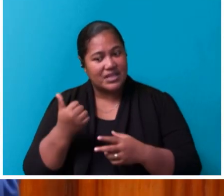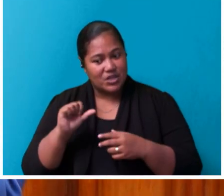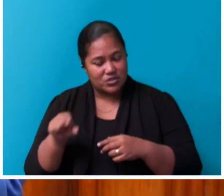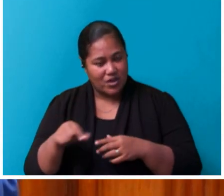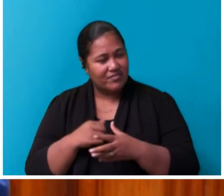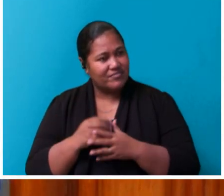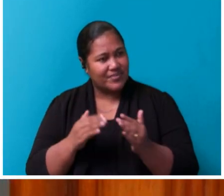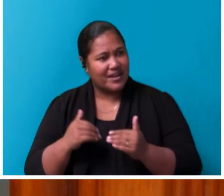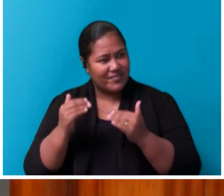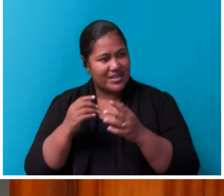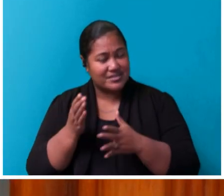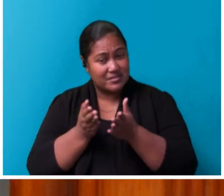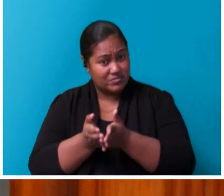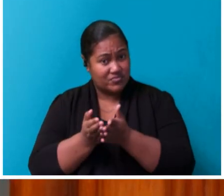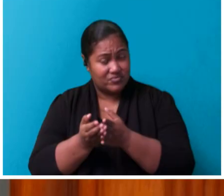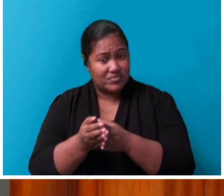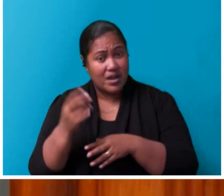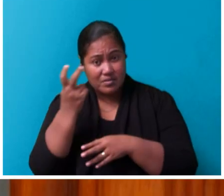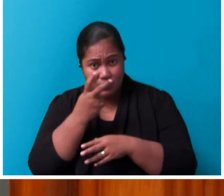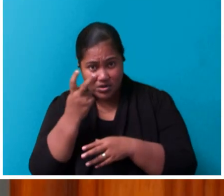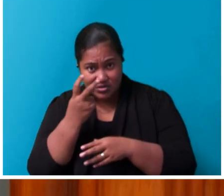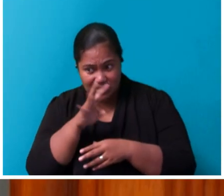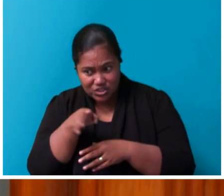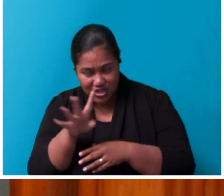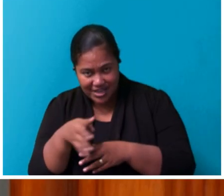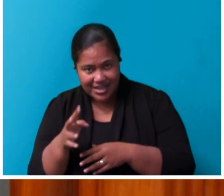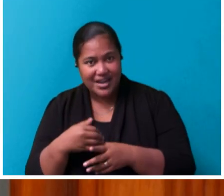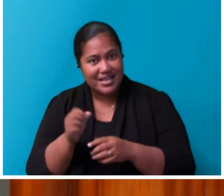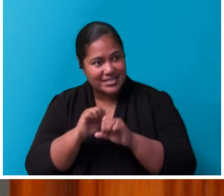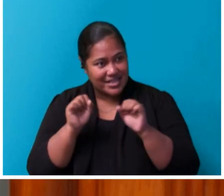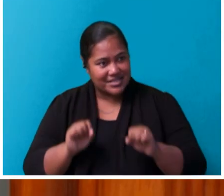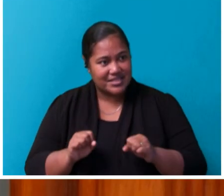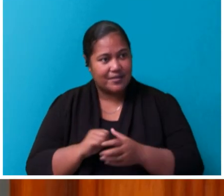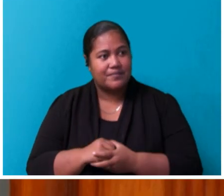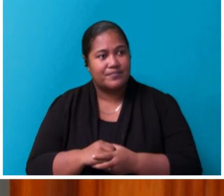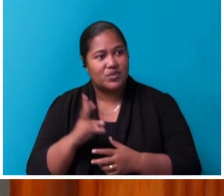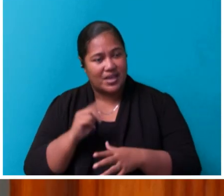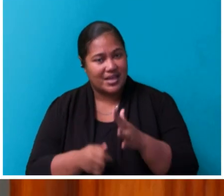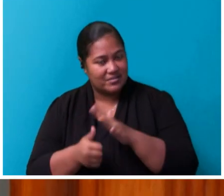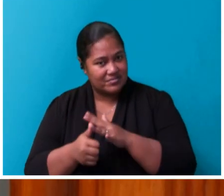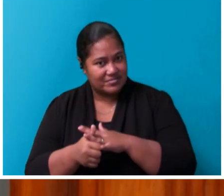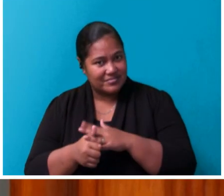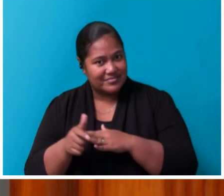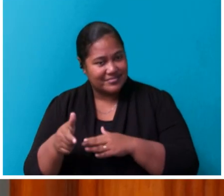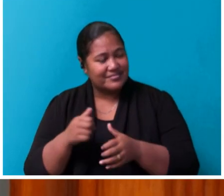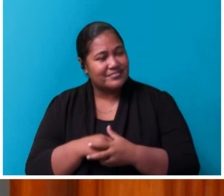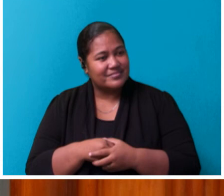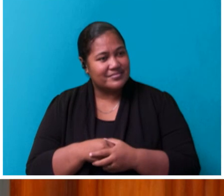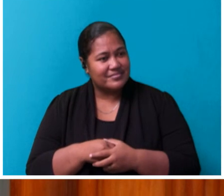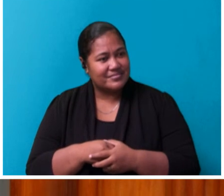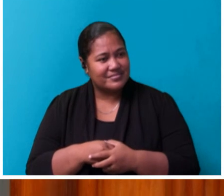vessel tracking and vessel monitoring system, coupled with our ability to access satellite imagery, will